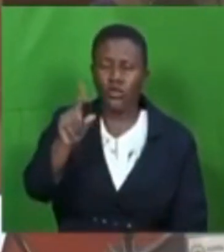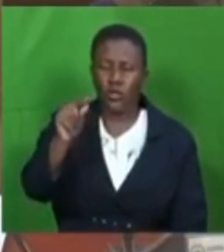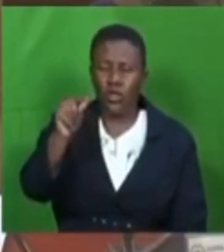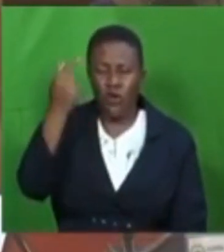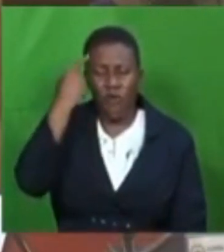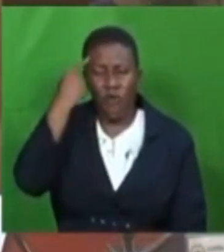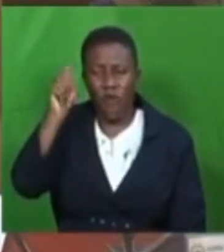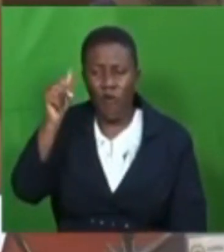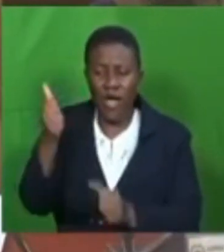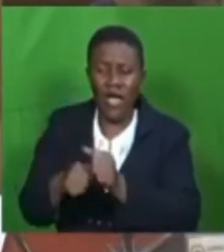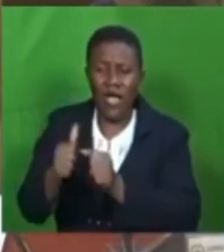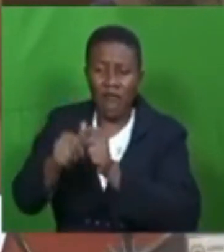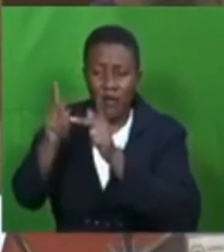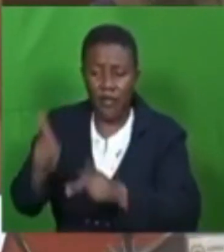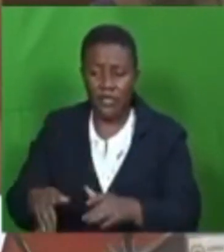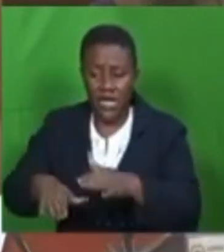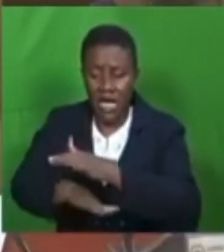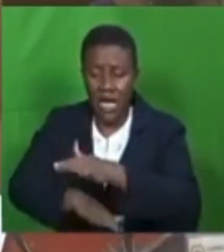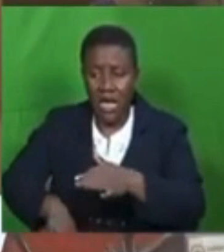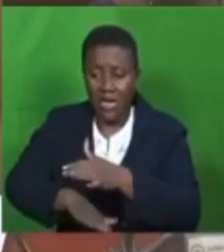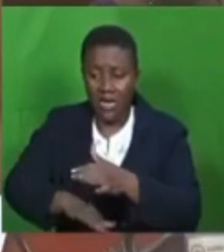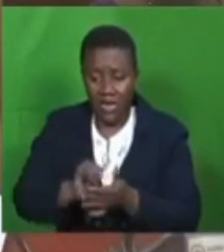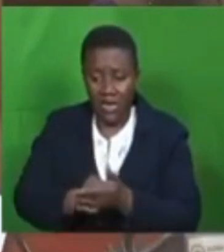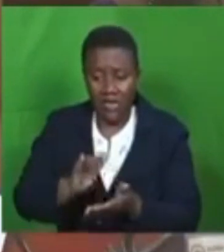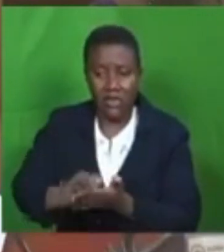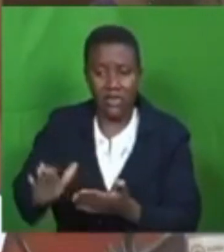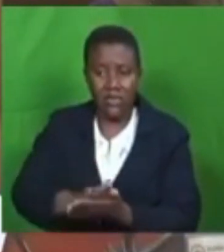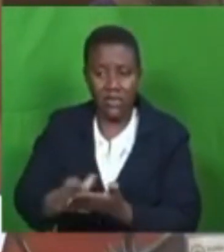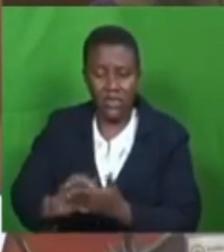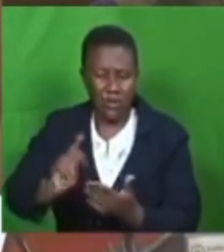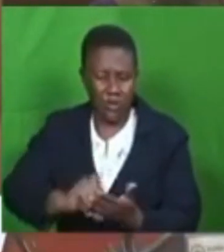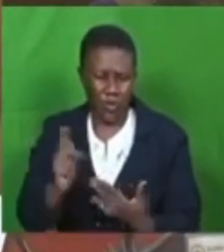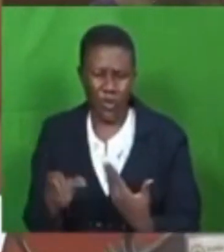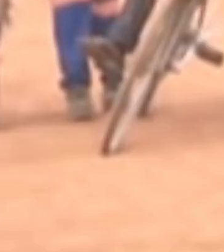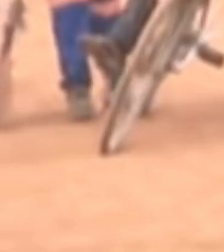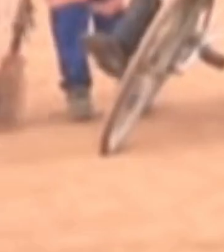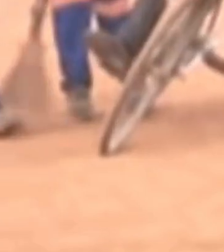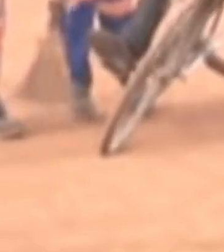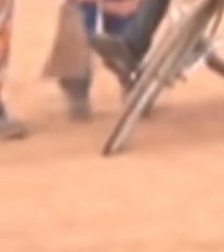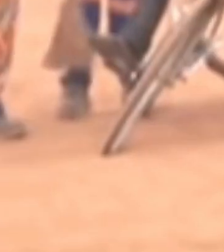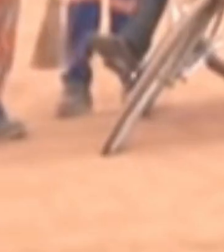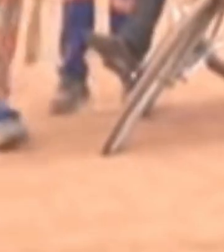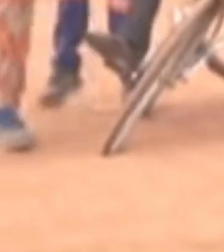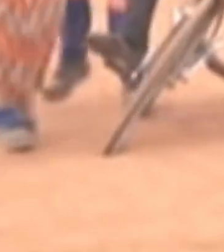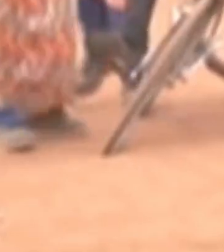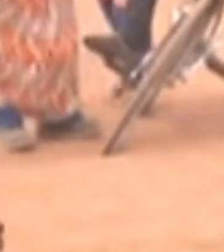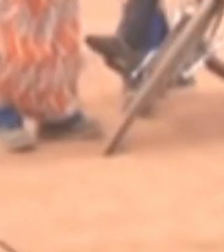Model. Mr. Speaker, as if that is not enough injustice perpetuated on the